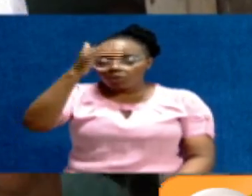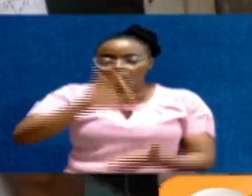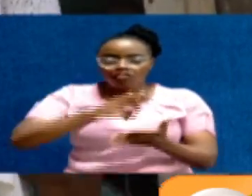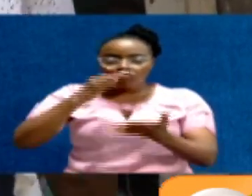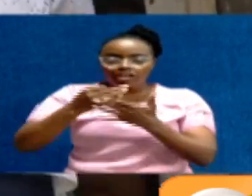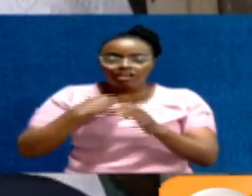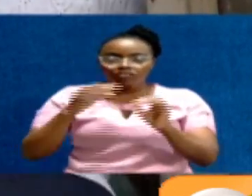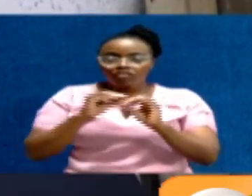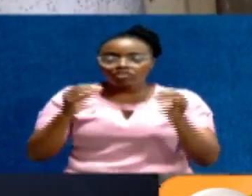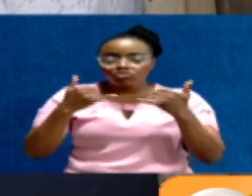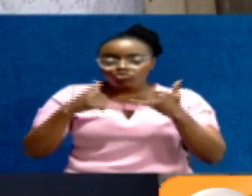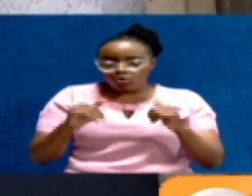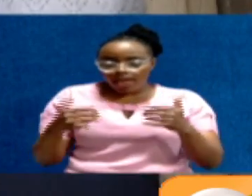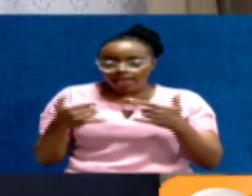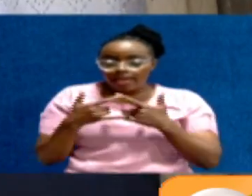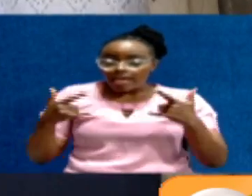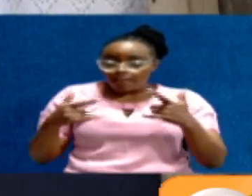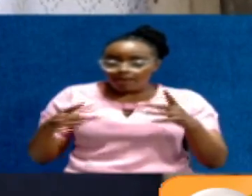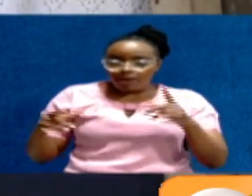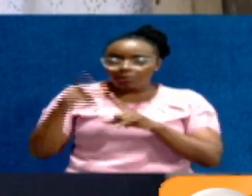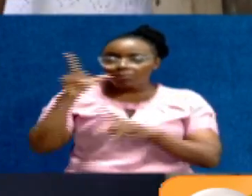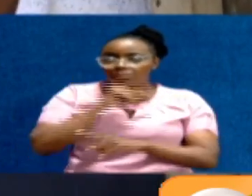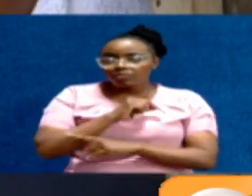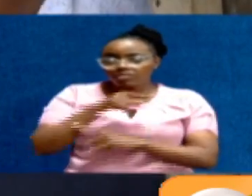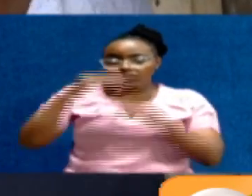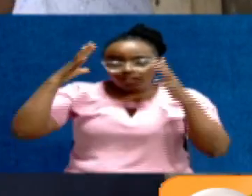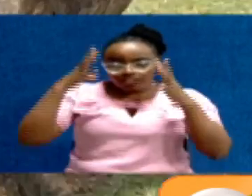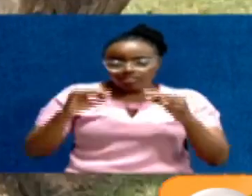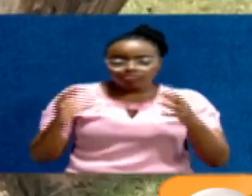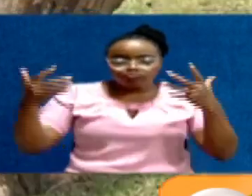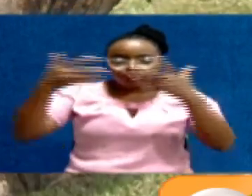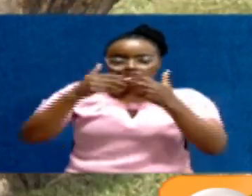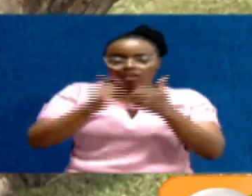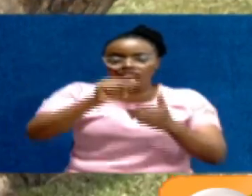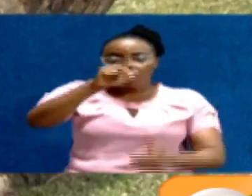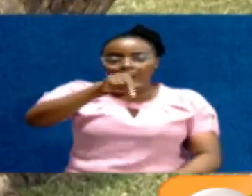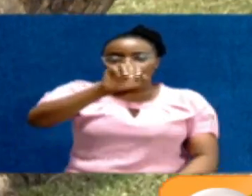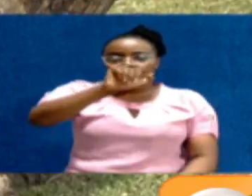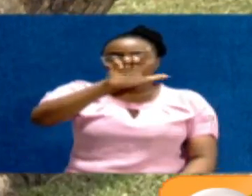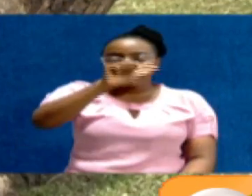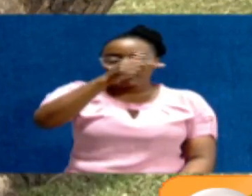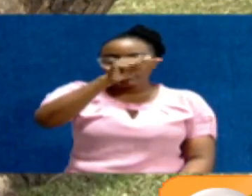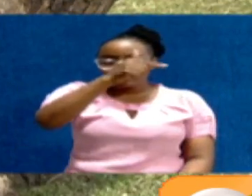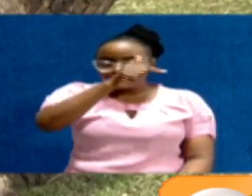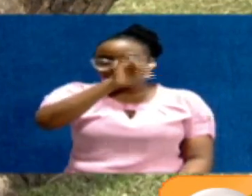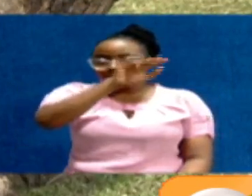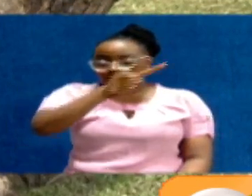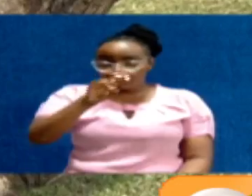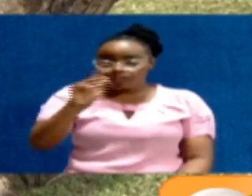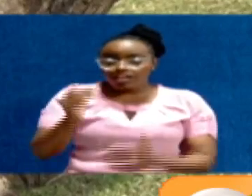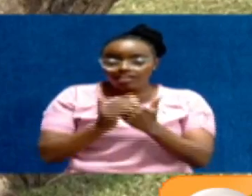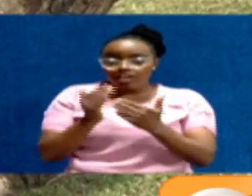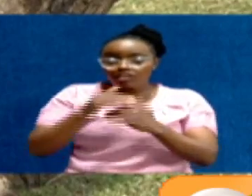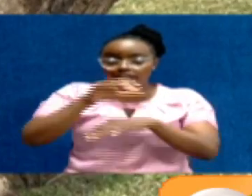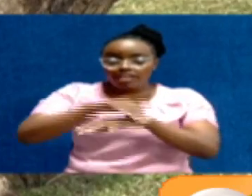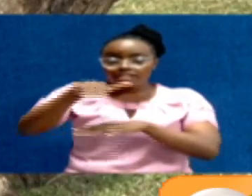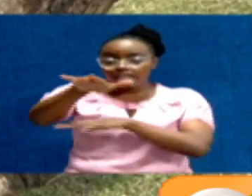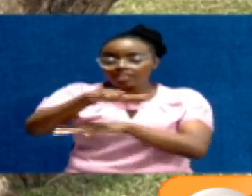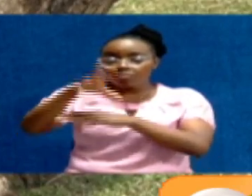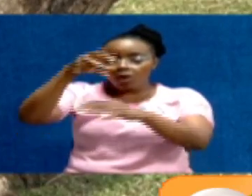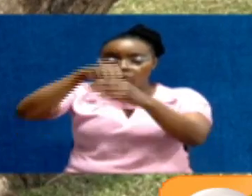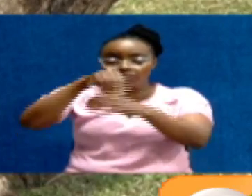funds. But in order to fill this gap, KEPCA opted to integrate palliative care into public hospitals by acquiring